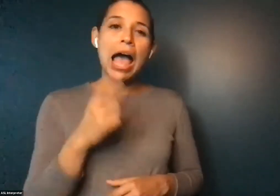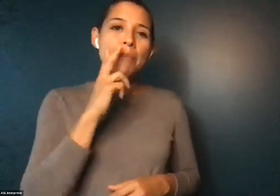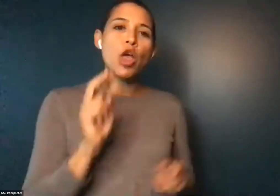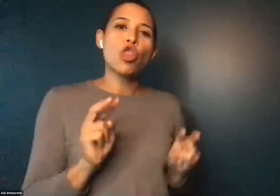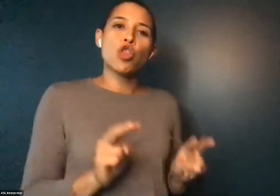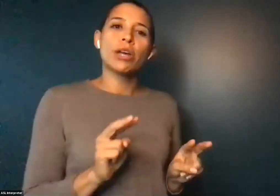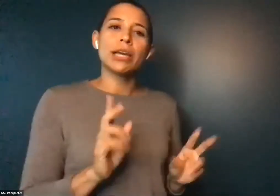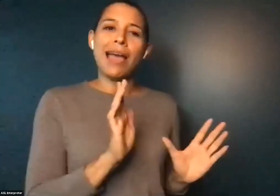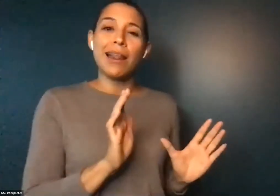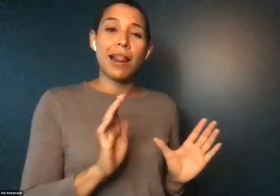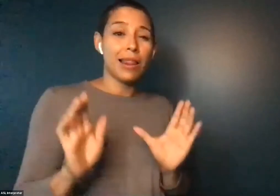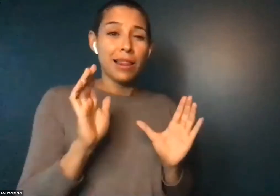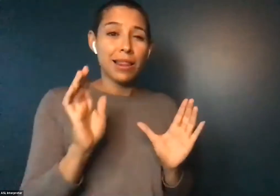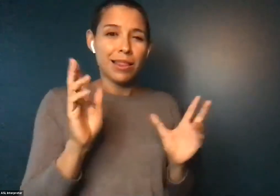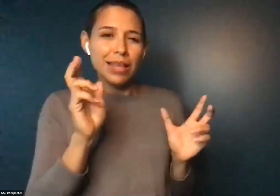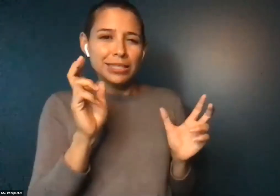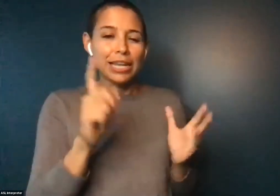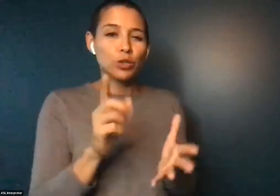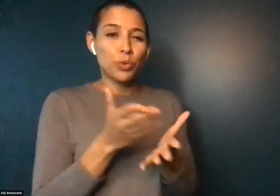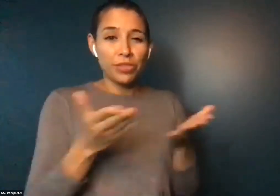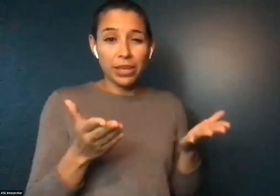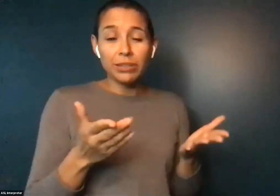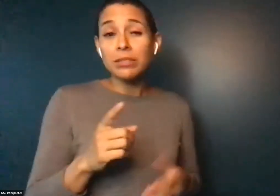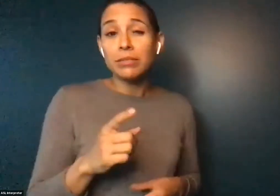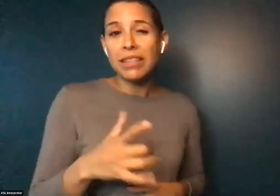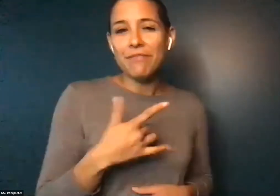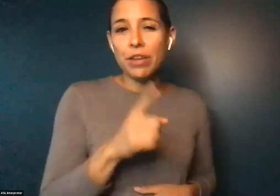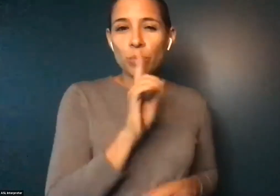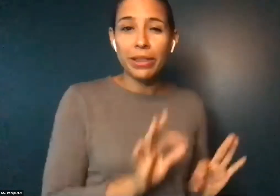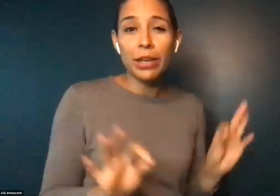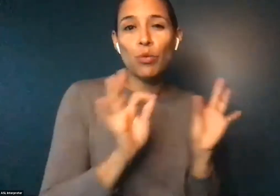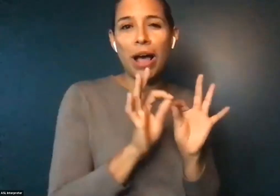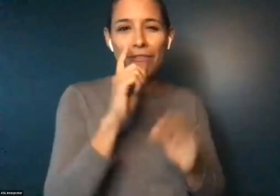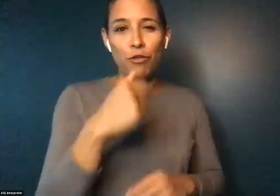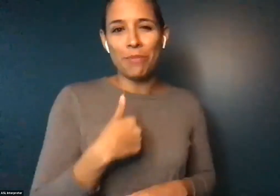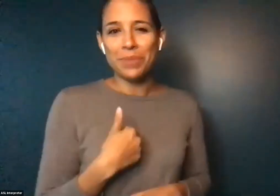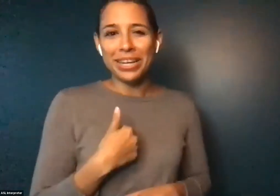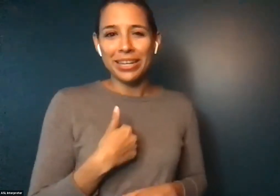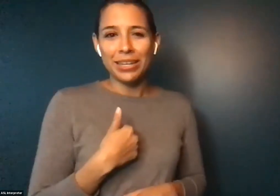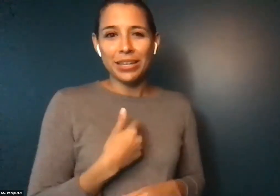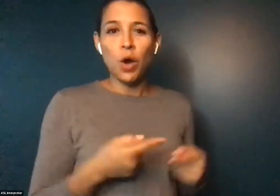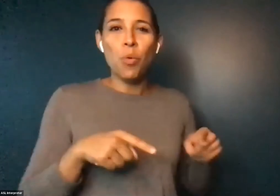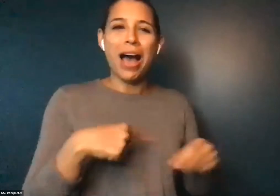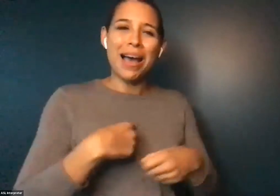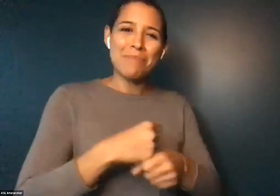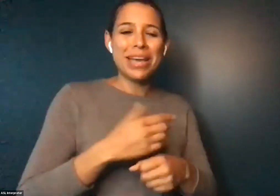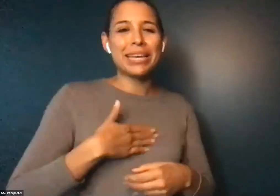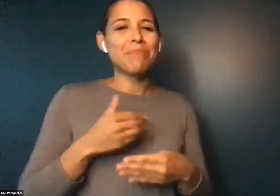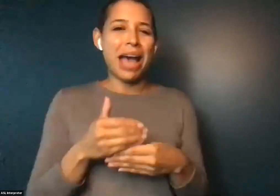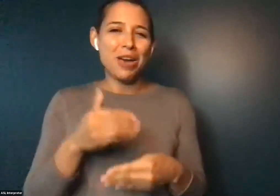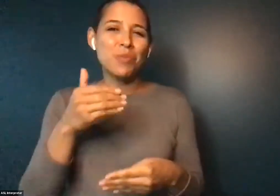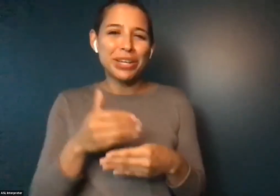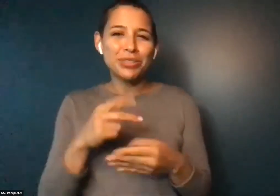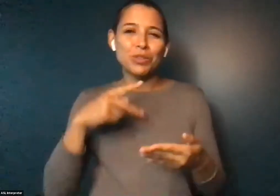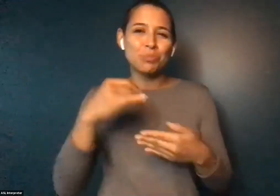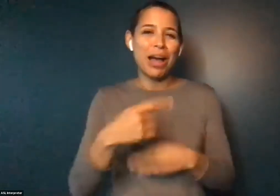things, um, that feel really particularly relevant for me as I'm making my windows project for Leslie Lohman, but also